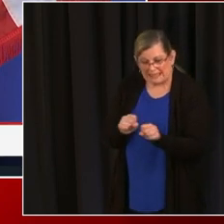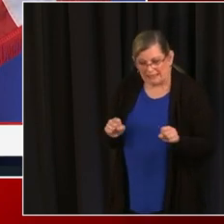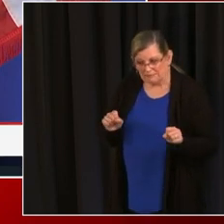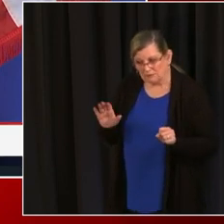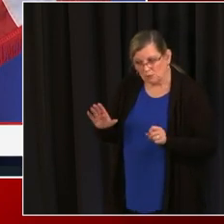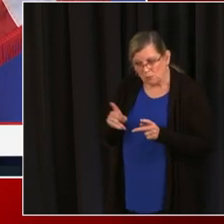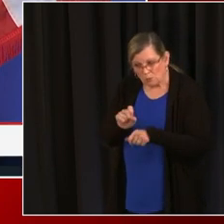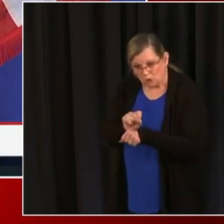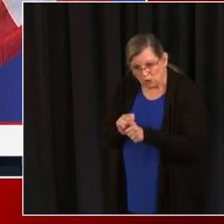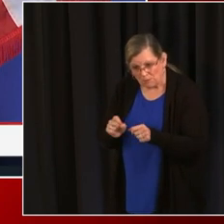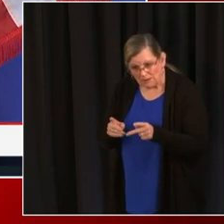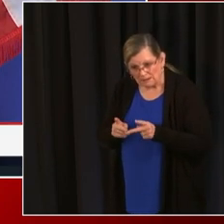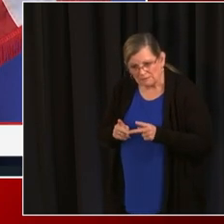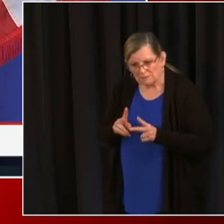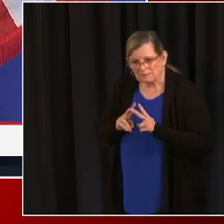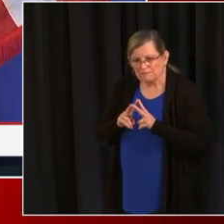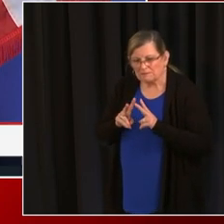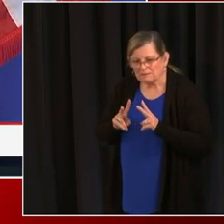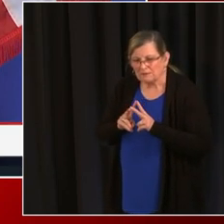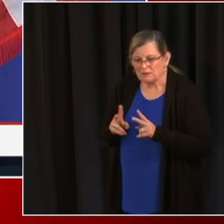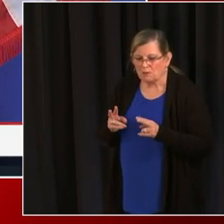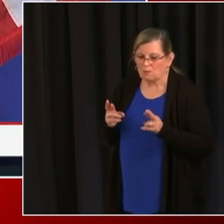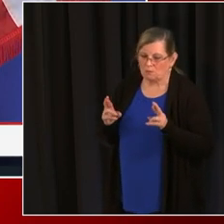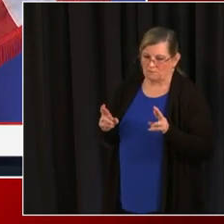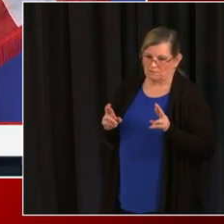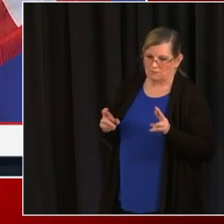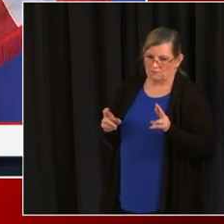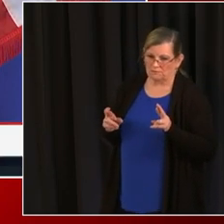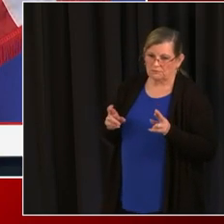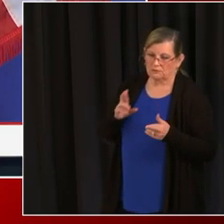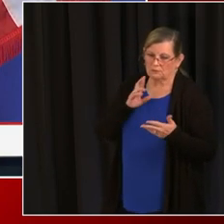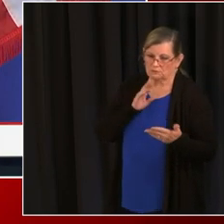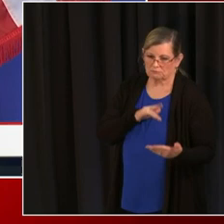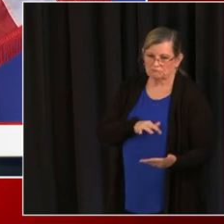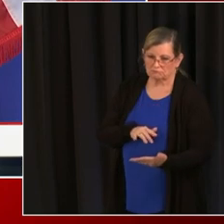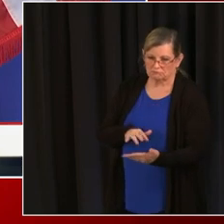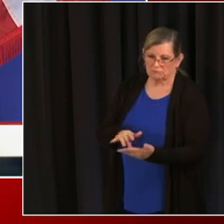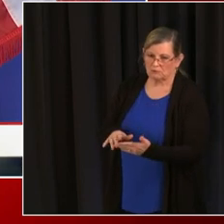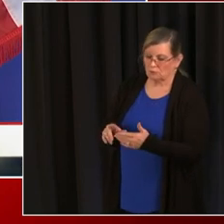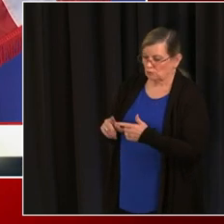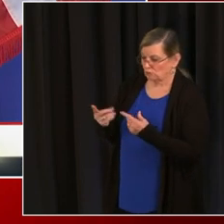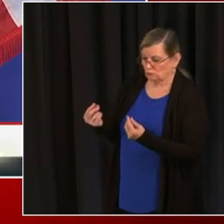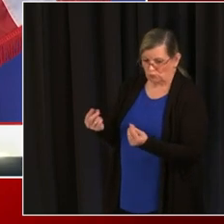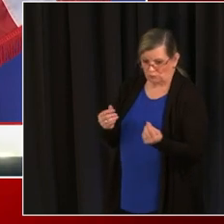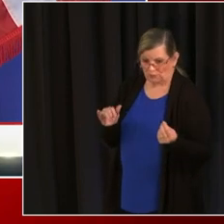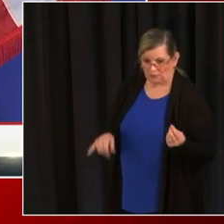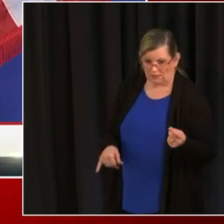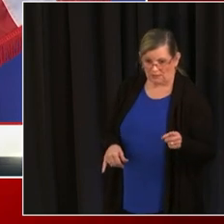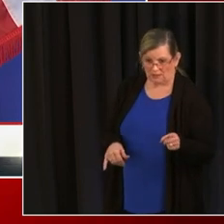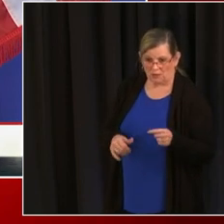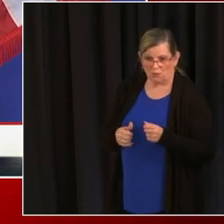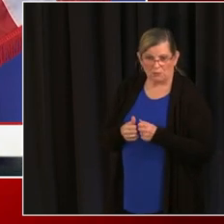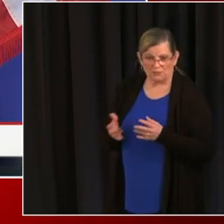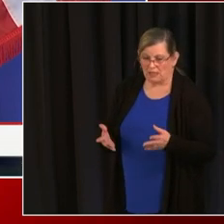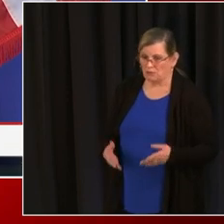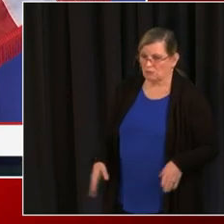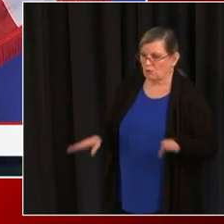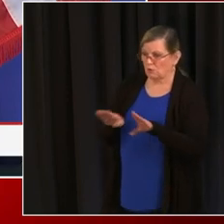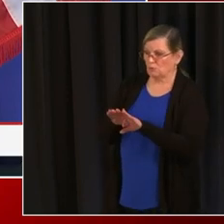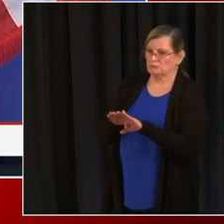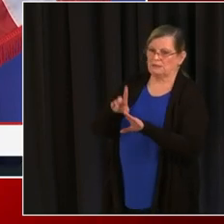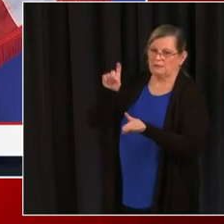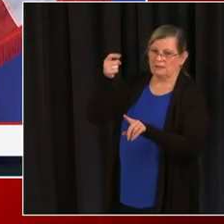workplace, and being very hopeful that they're going to study ways to do that without closing off the